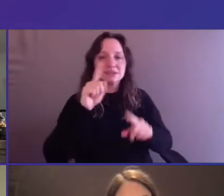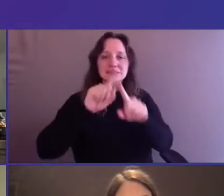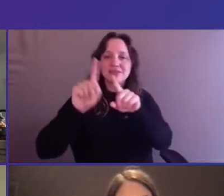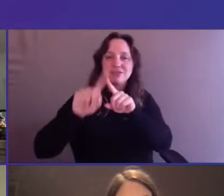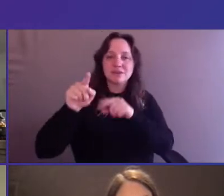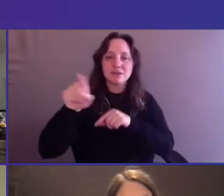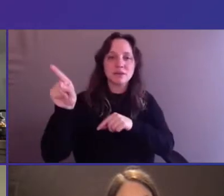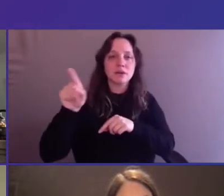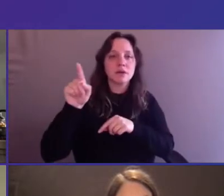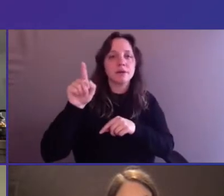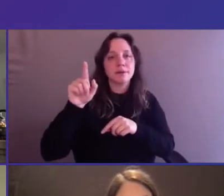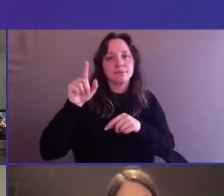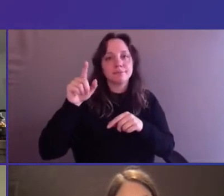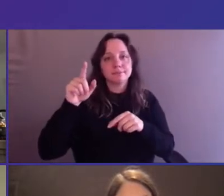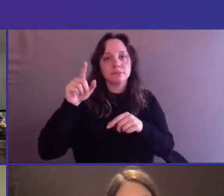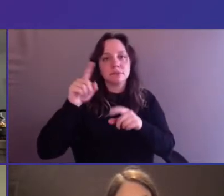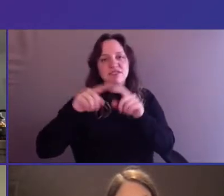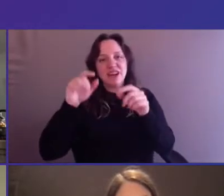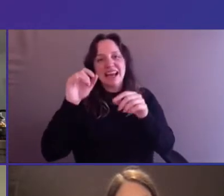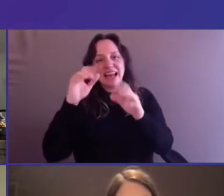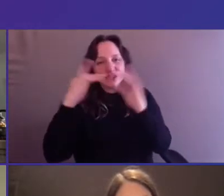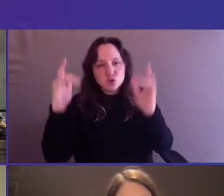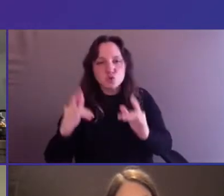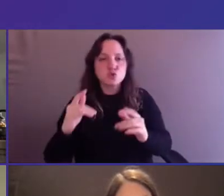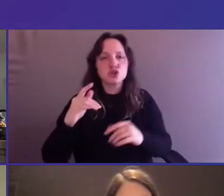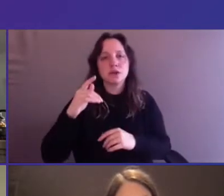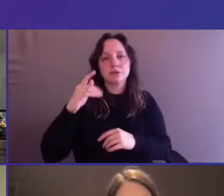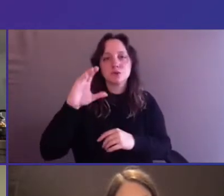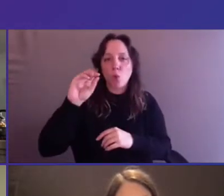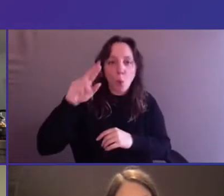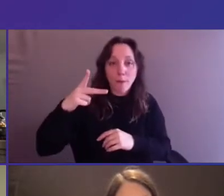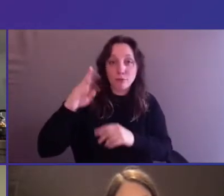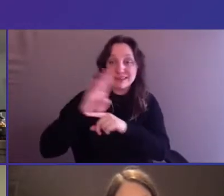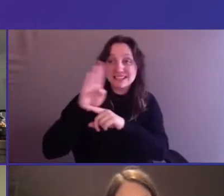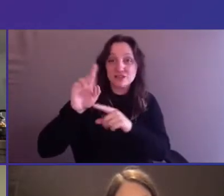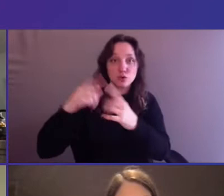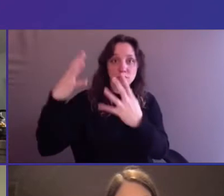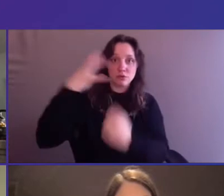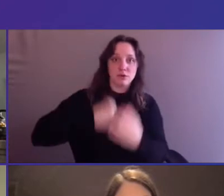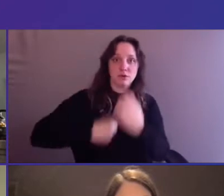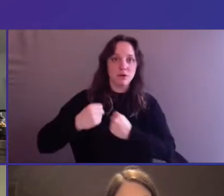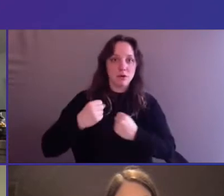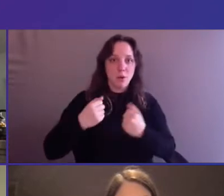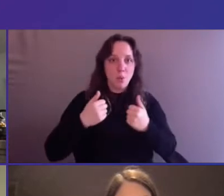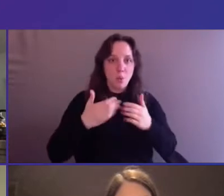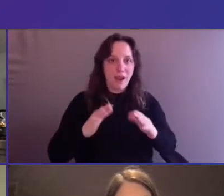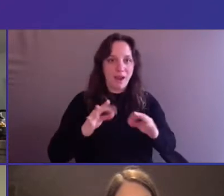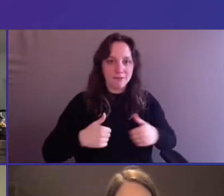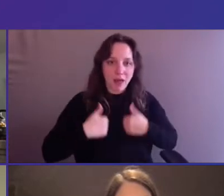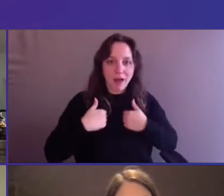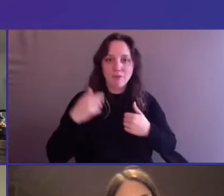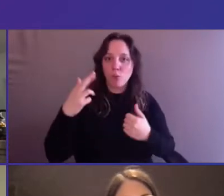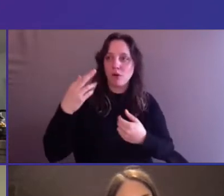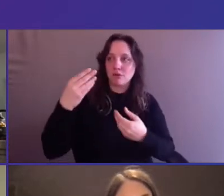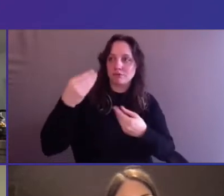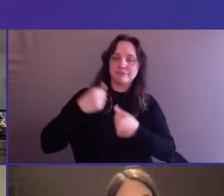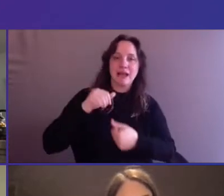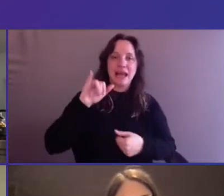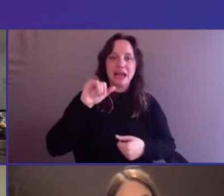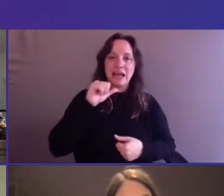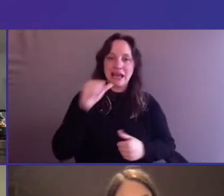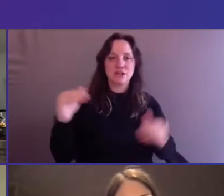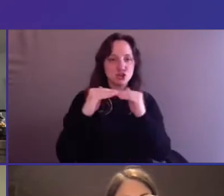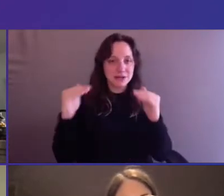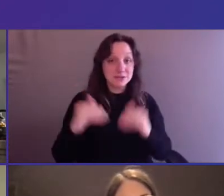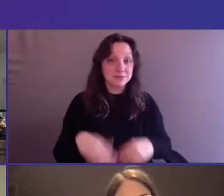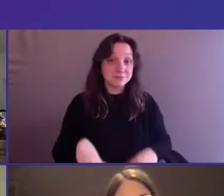perpetuate injustices. So that's just really a way of life in the tribally and rural community. And I also think